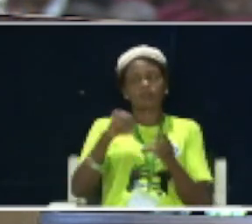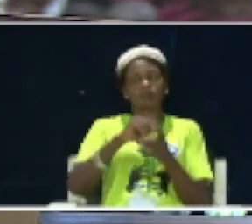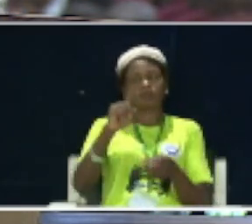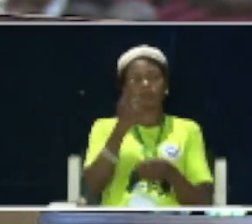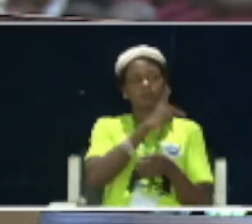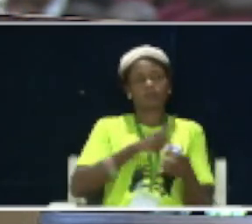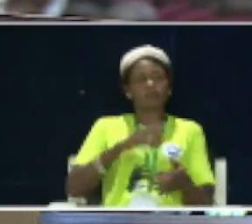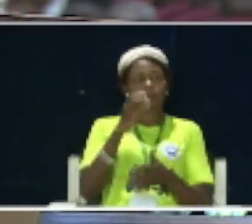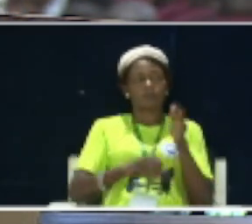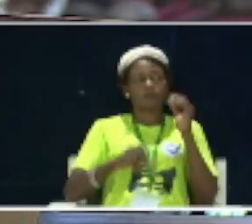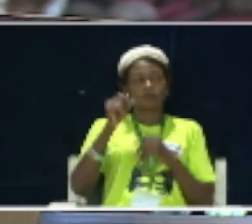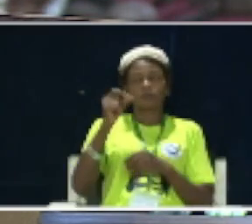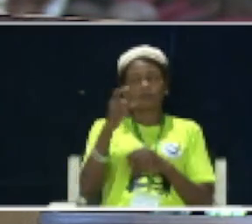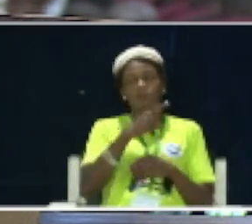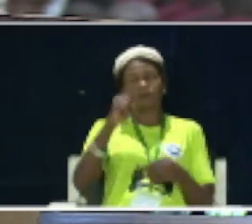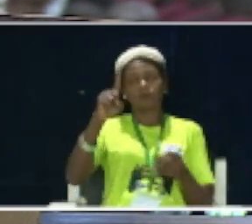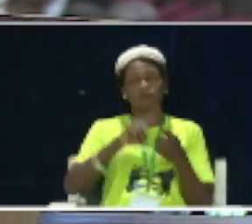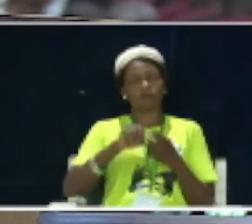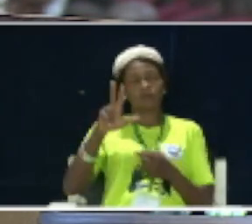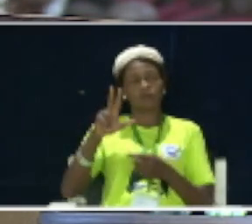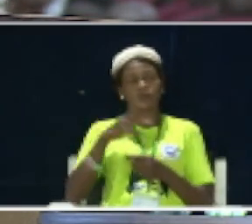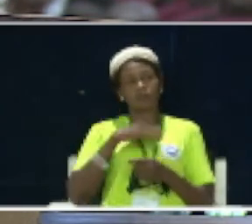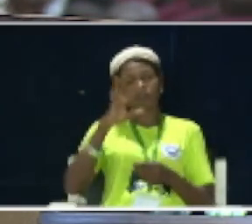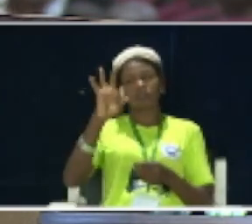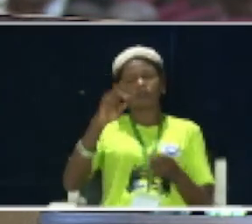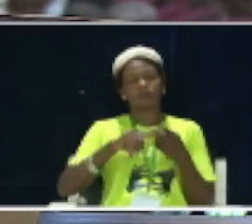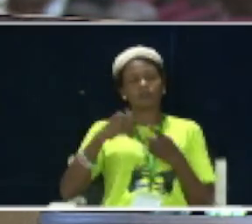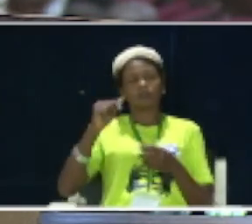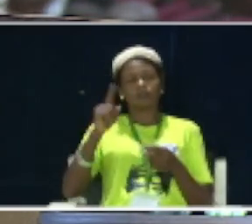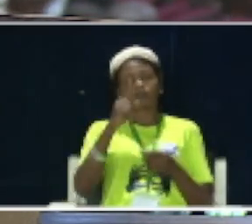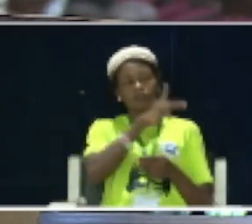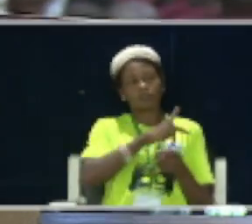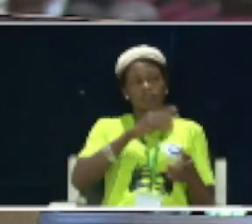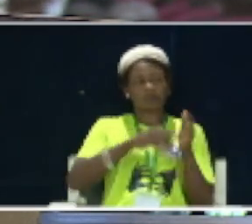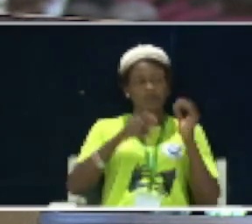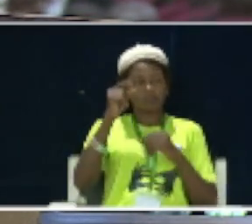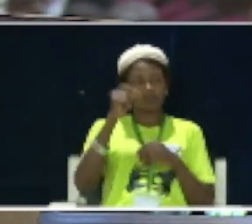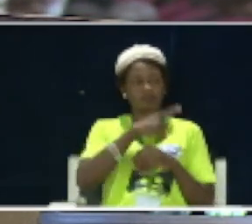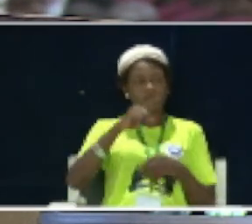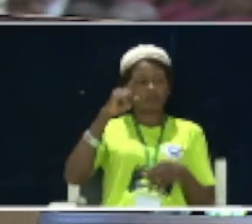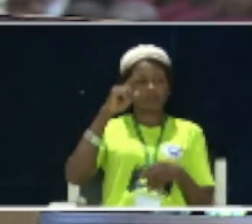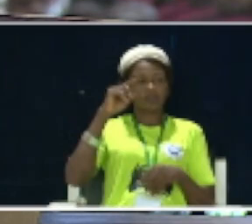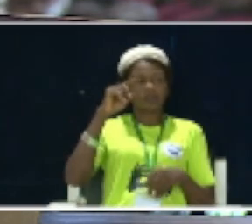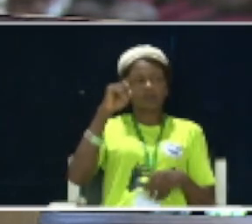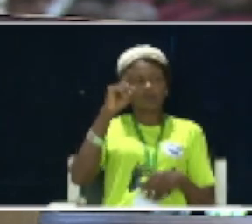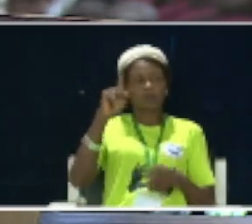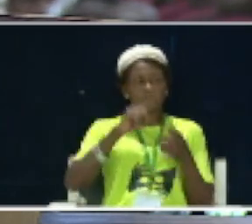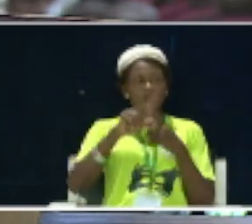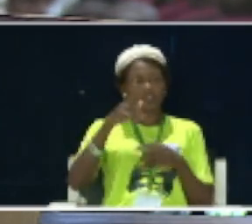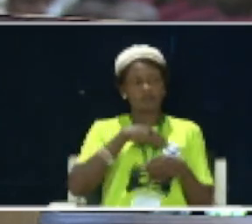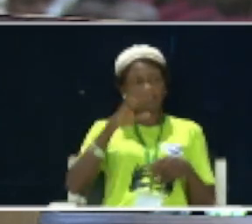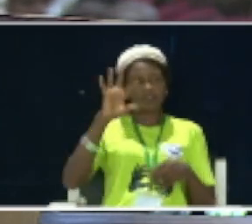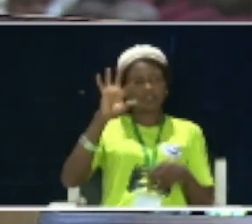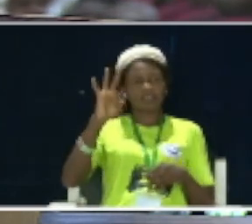11, verse 1 to 3 and verse 9 to 10. 1 Kings 11, verse 1 to 3 and verse 9 to 10.